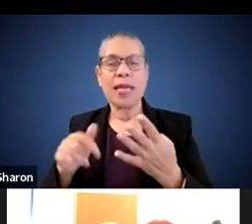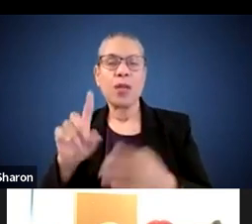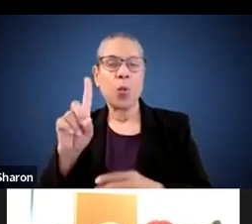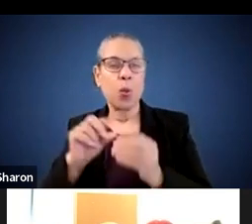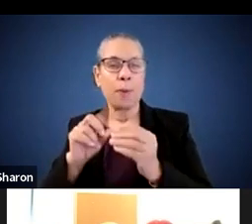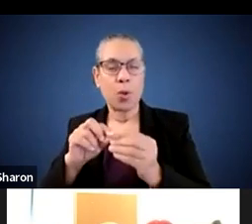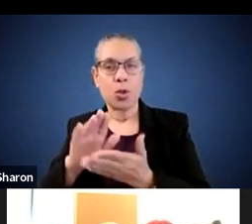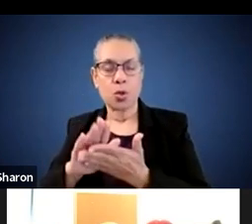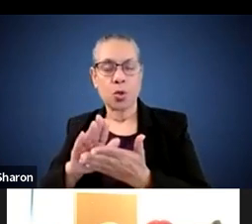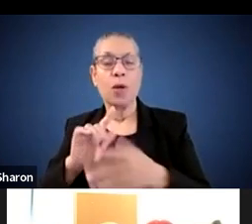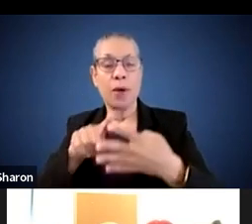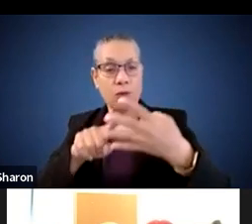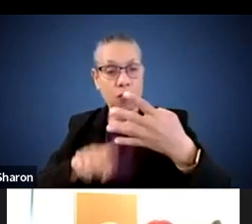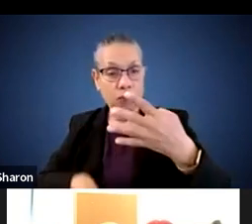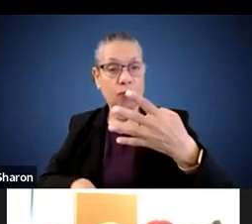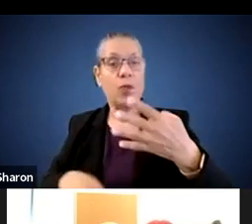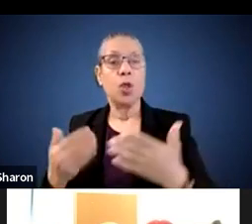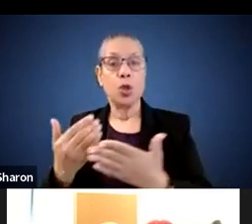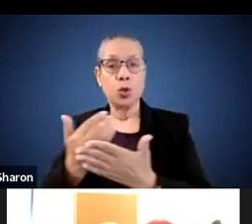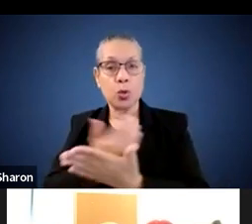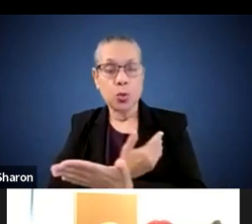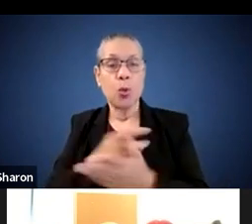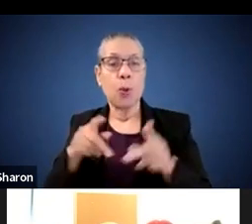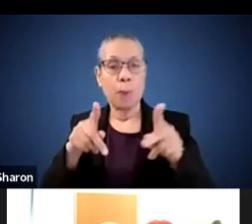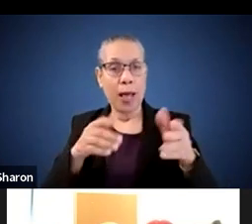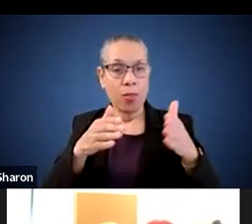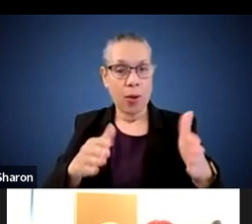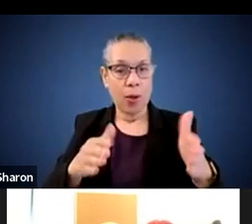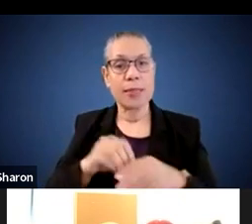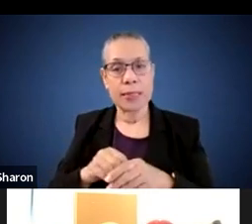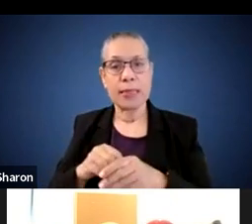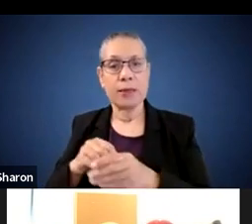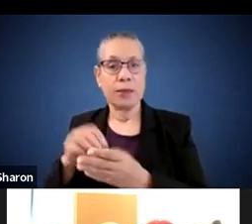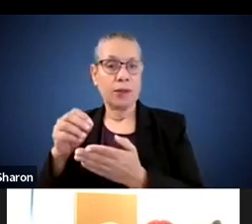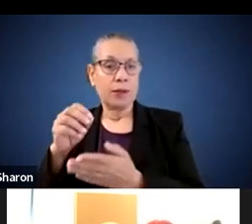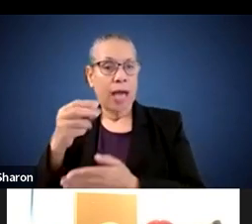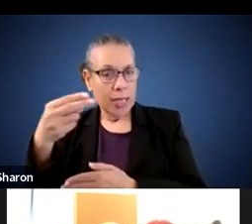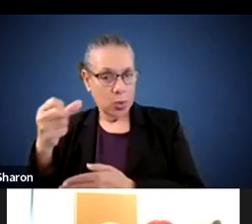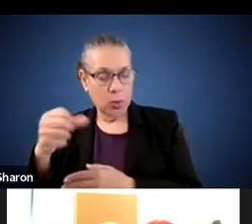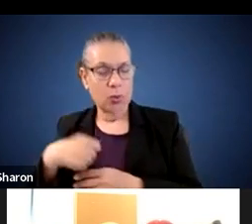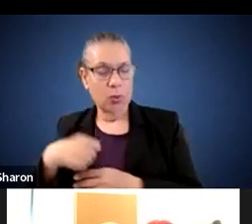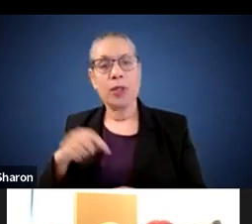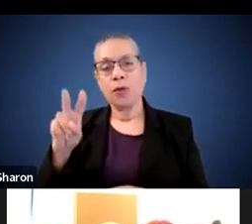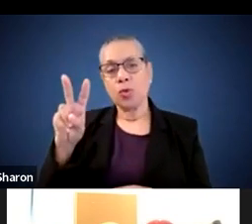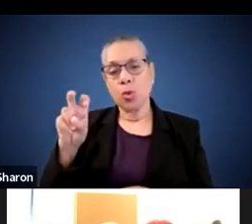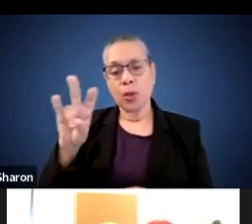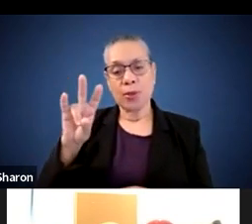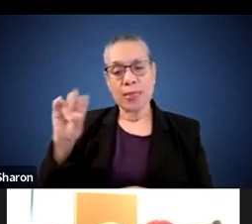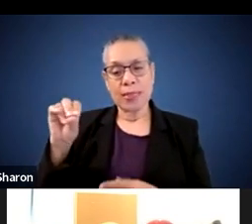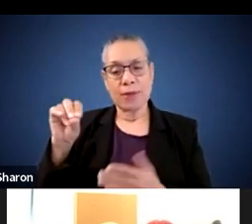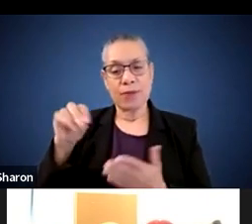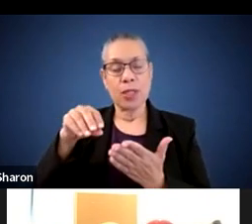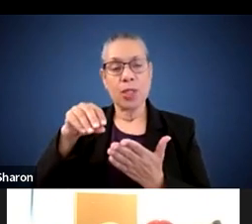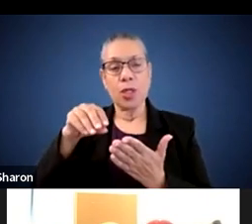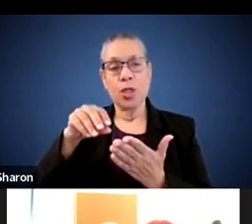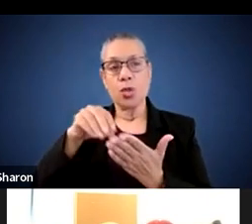have opened up four new Pathways in our secondary schools we've around 270 students enrolled in our Early College Programs